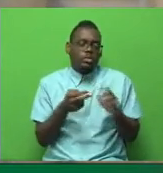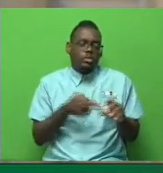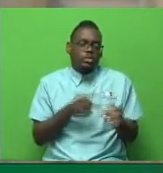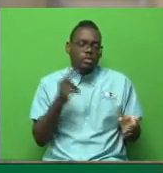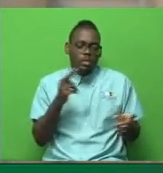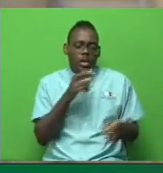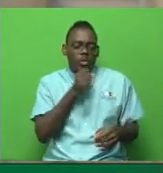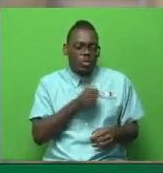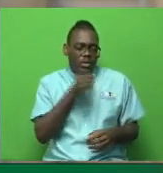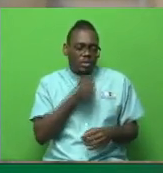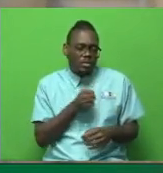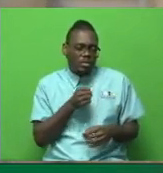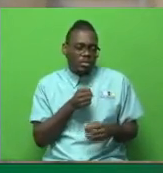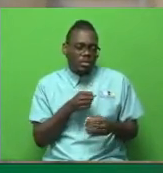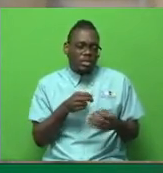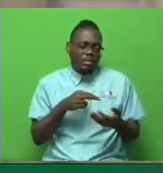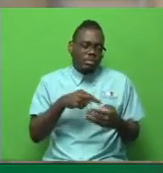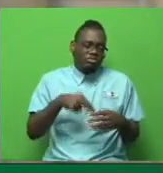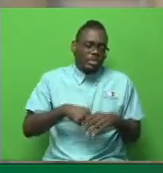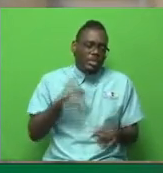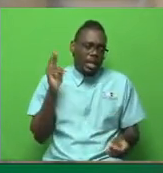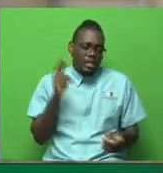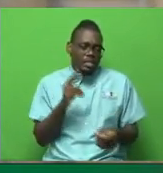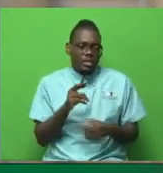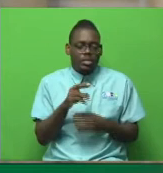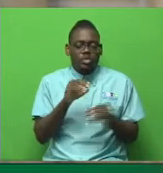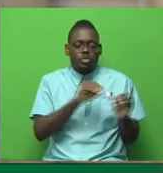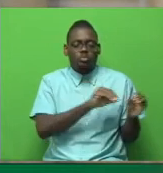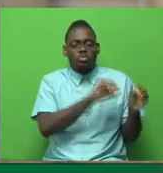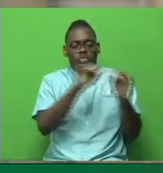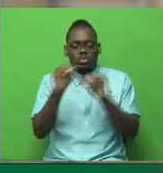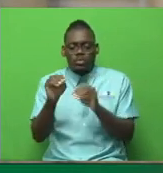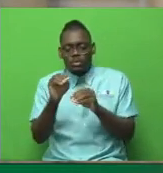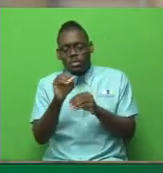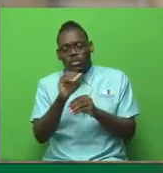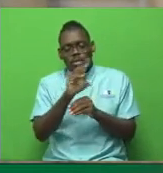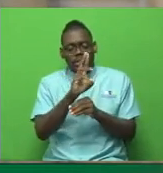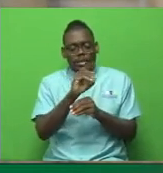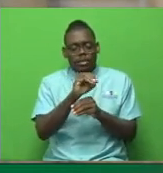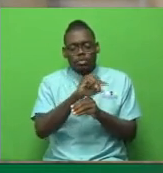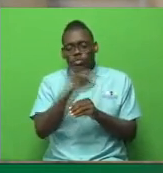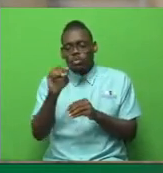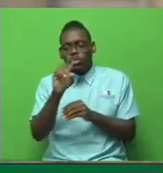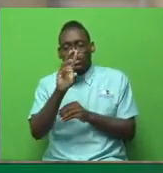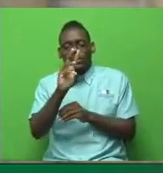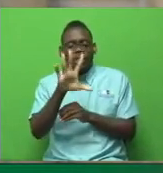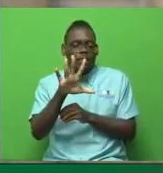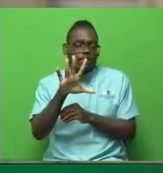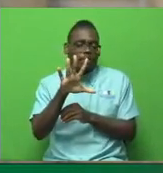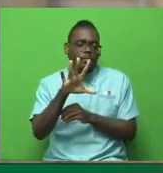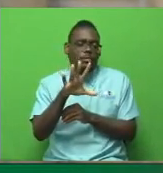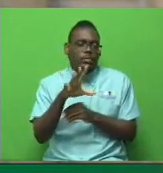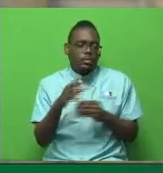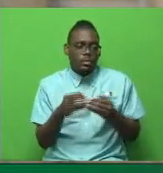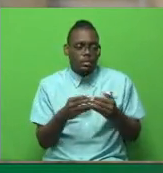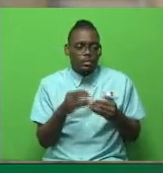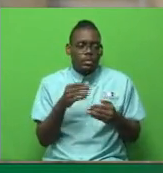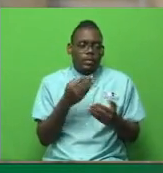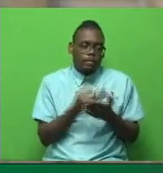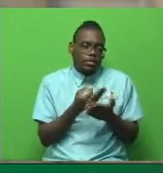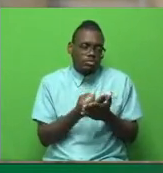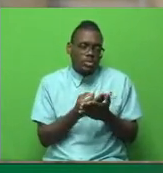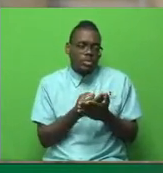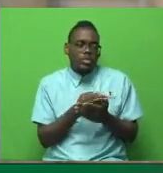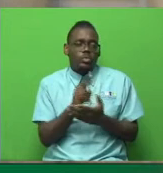exactly that works we have an nib fund we have approximately 31 billion dollars which is the last single largest Fund in the entire